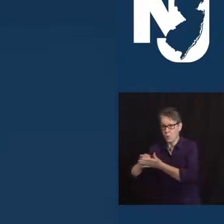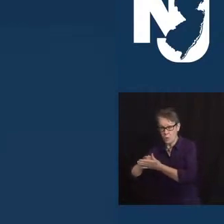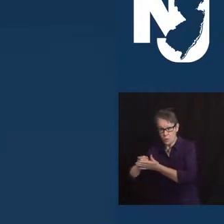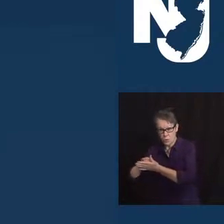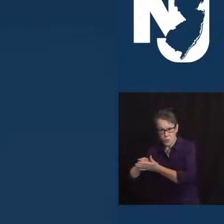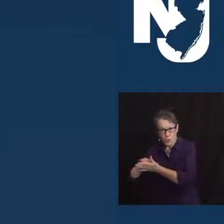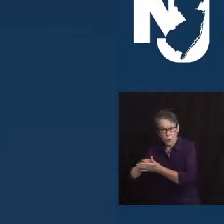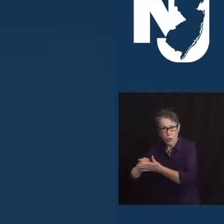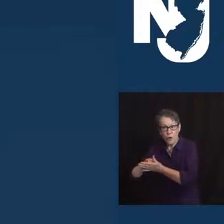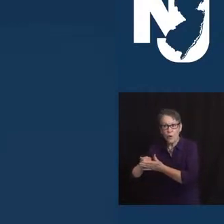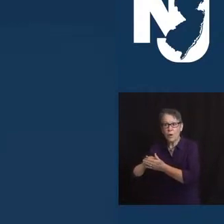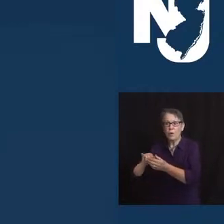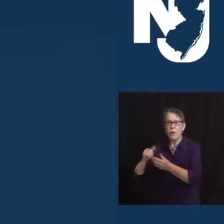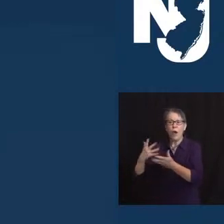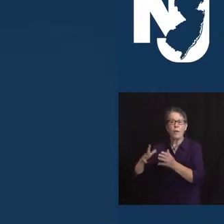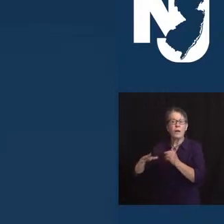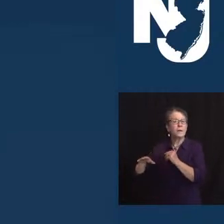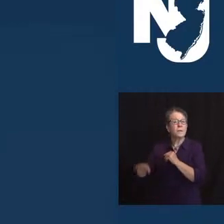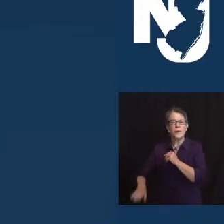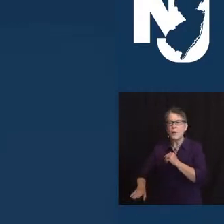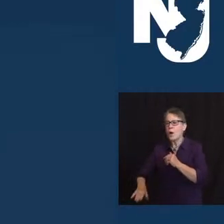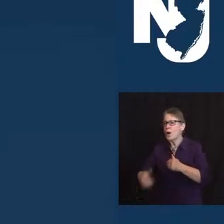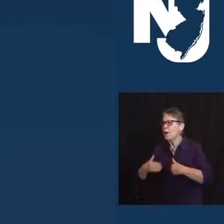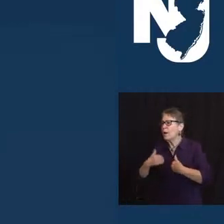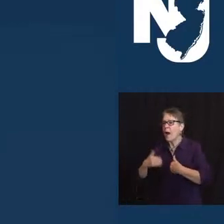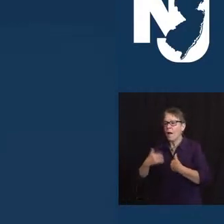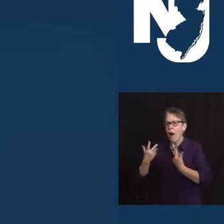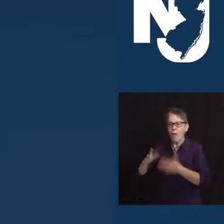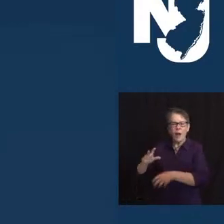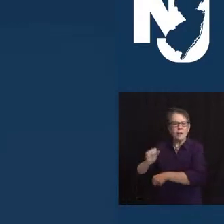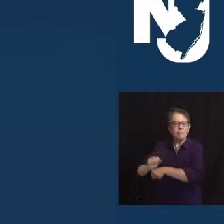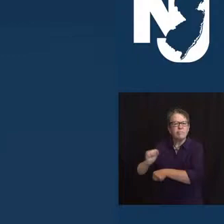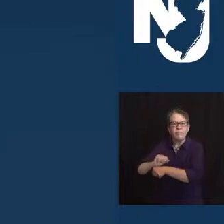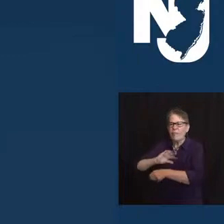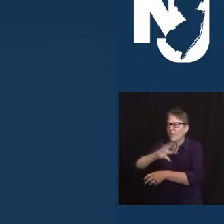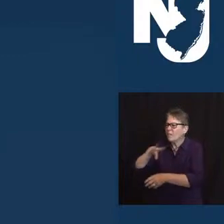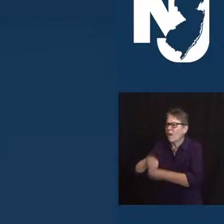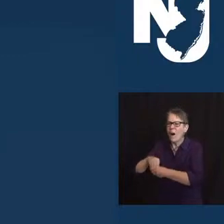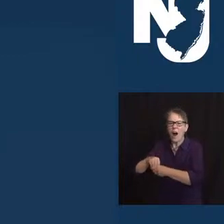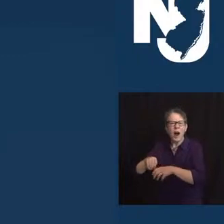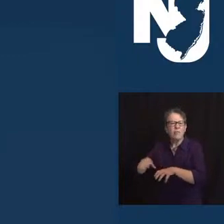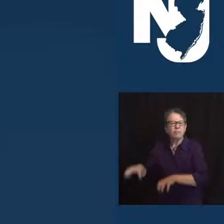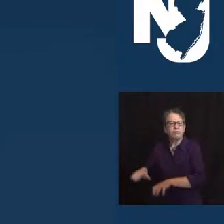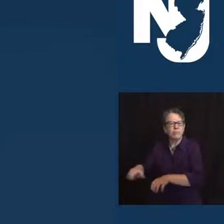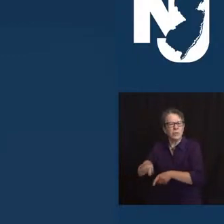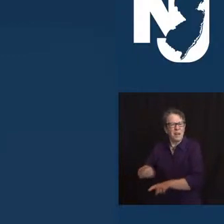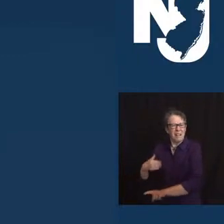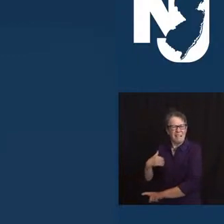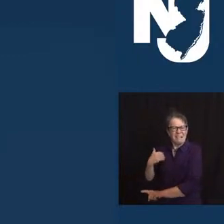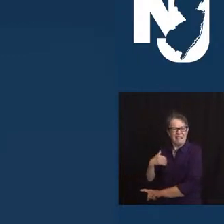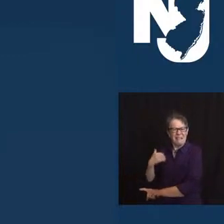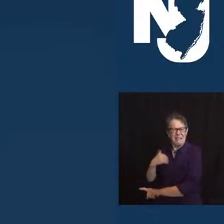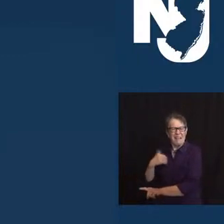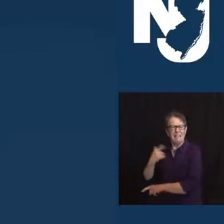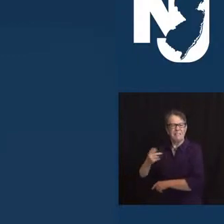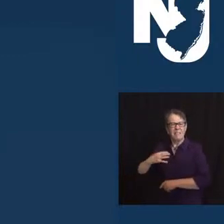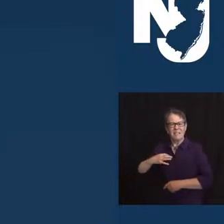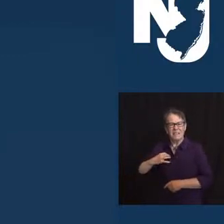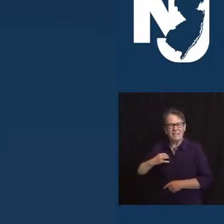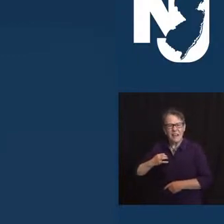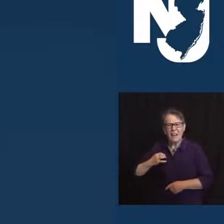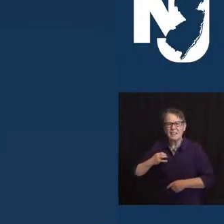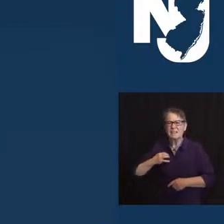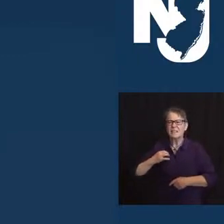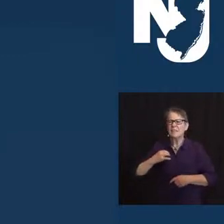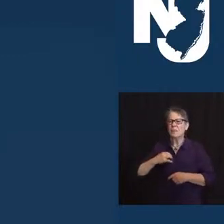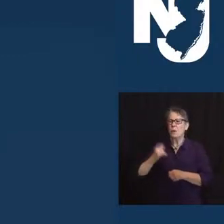service. Get this one, Judy. Whether it was being offered a ride home, literally a ride home from the settlement house where